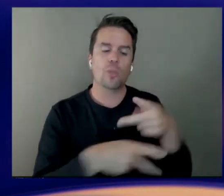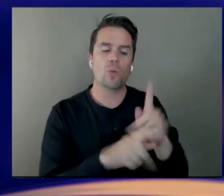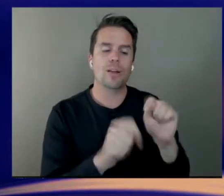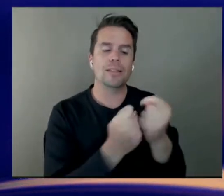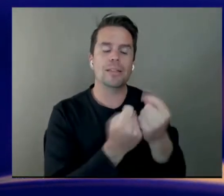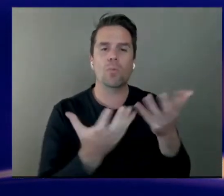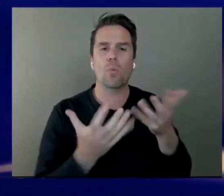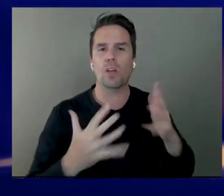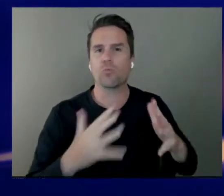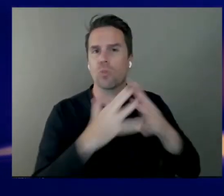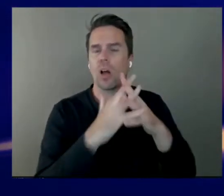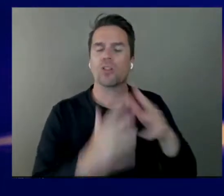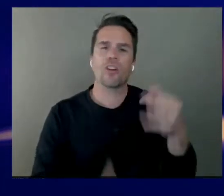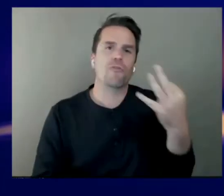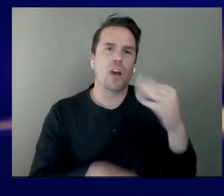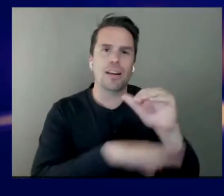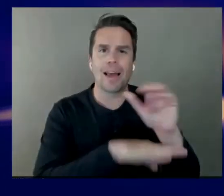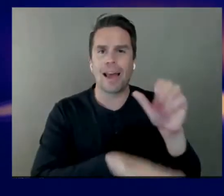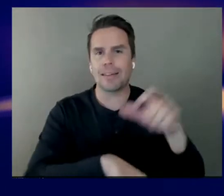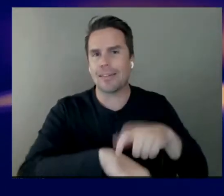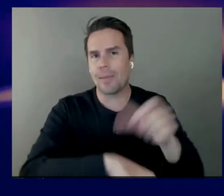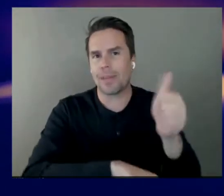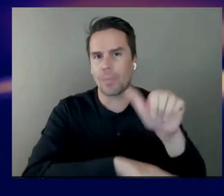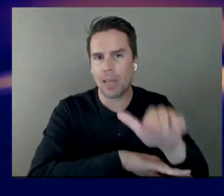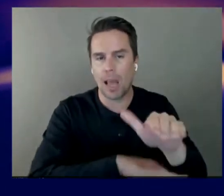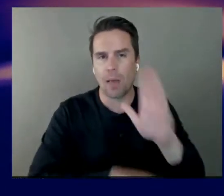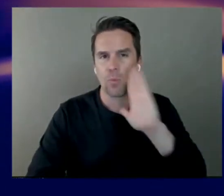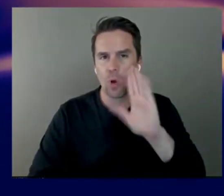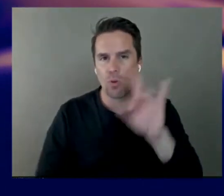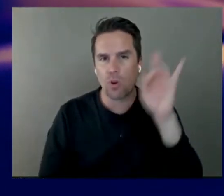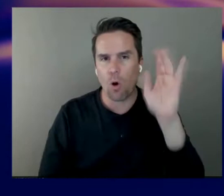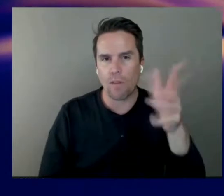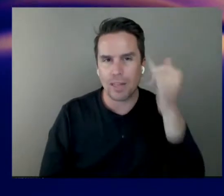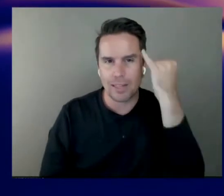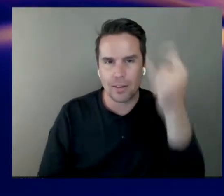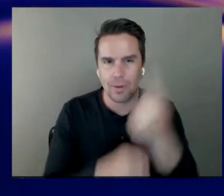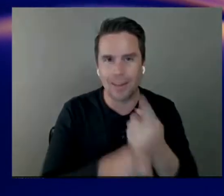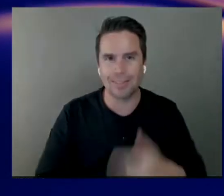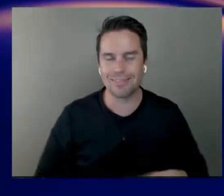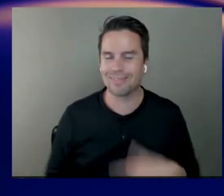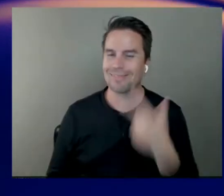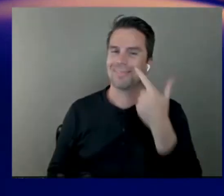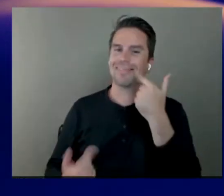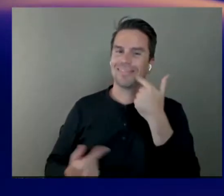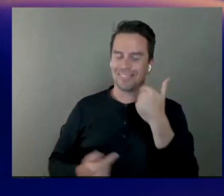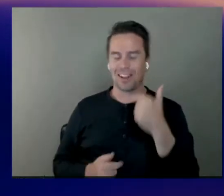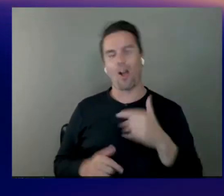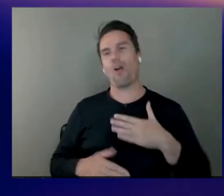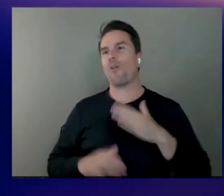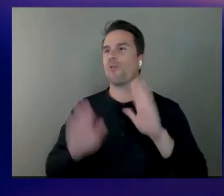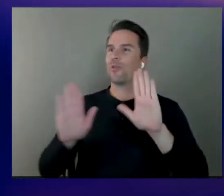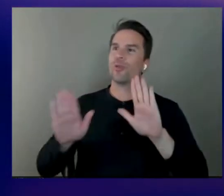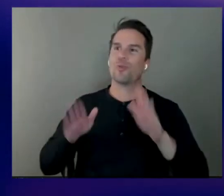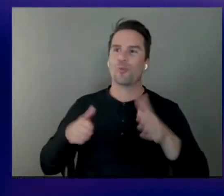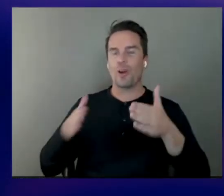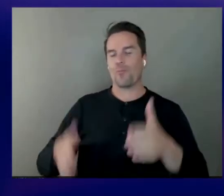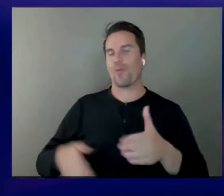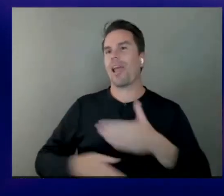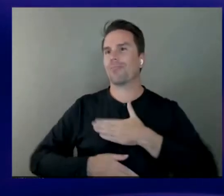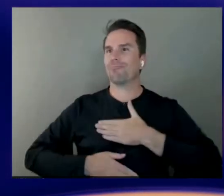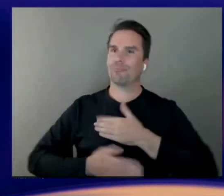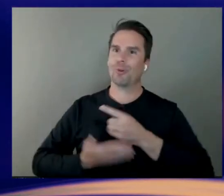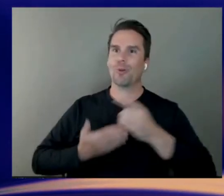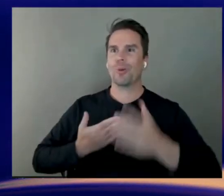p.m. You all know that's a terrible idea. Yes. Yeah. But that's a great way to spend a weekend. Yeah, Push to production on Fridays. Exactly. That's all.